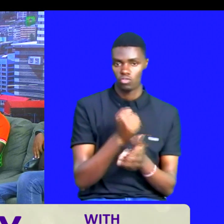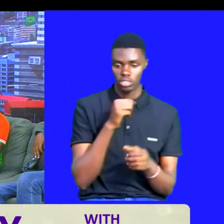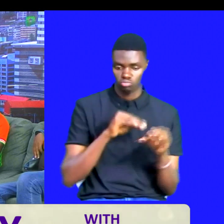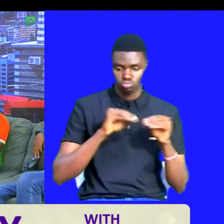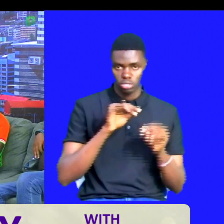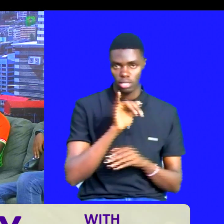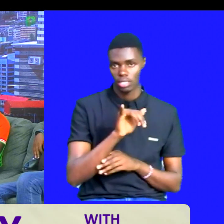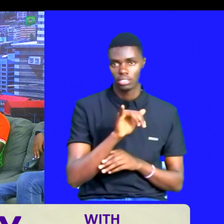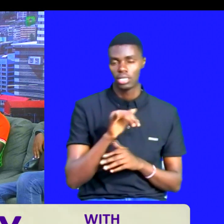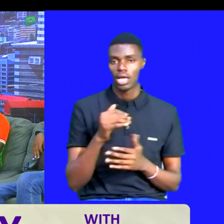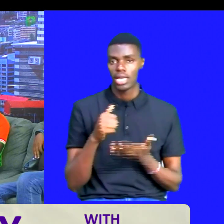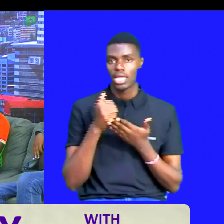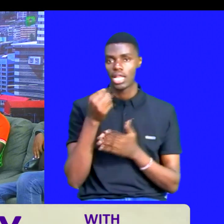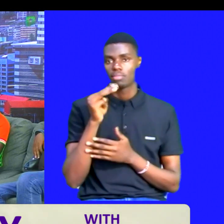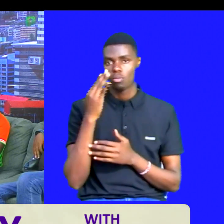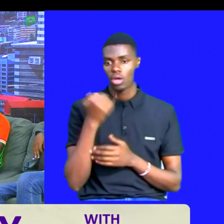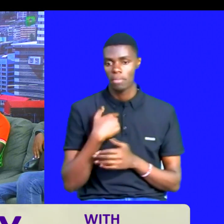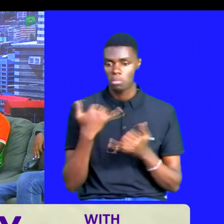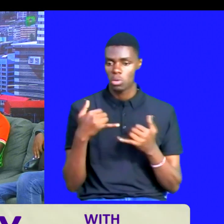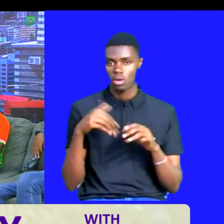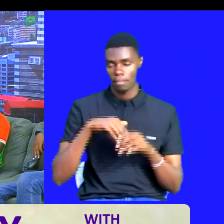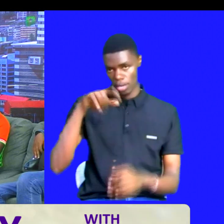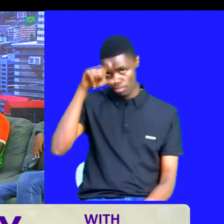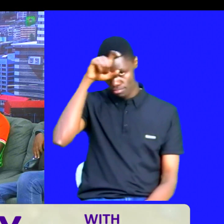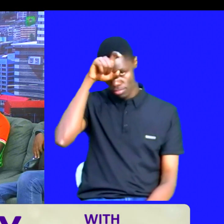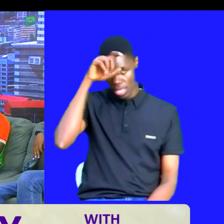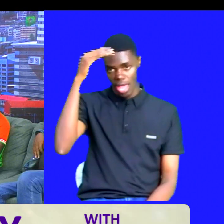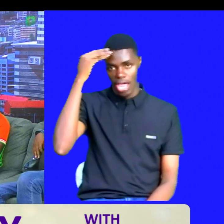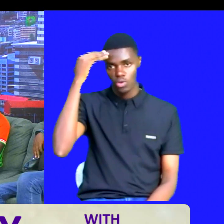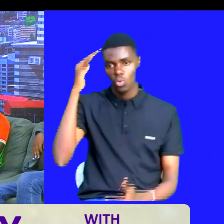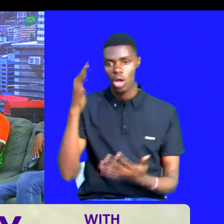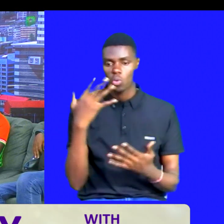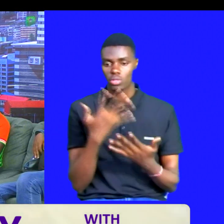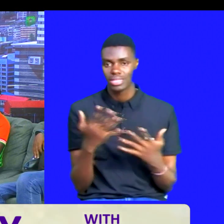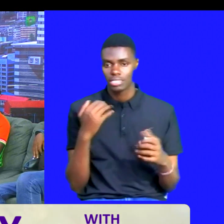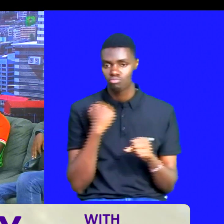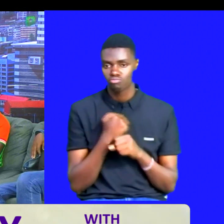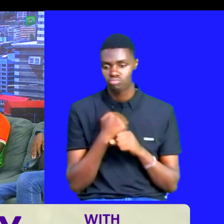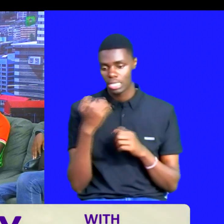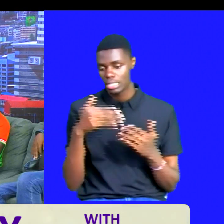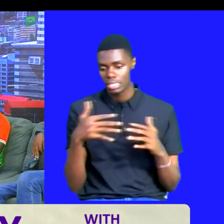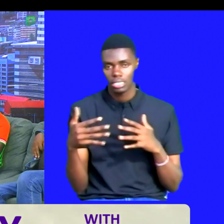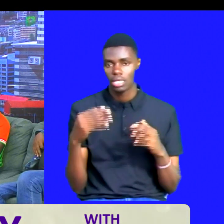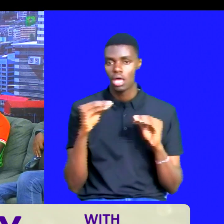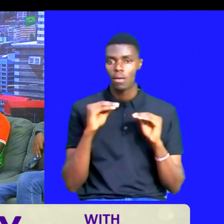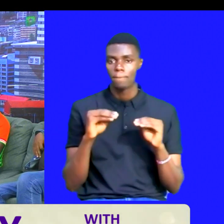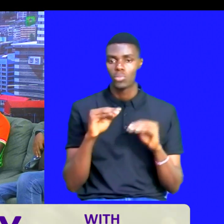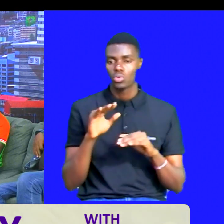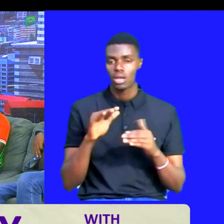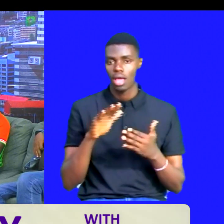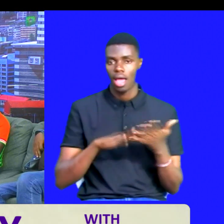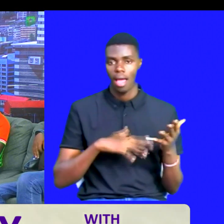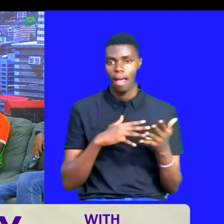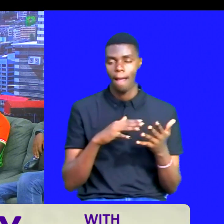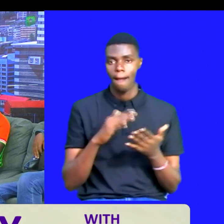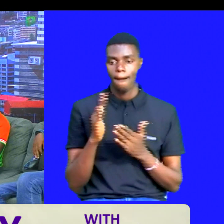Right. And I'll help them because I was playing in Turkey. Right. I know how things go, and just put a plan, at least for an 8